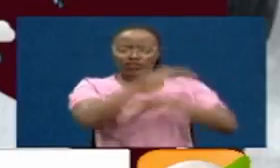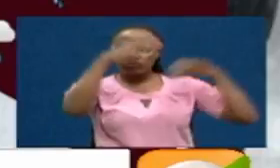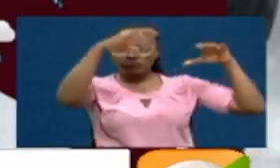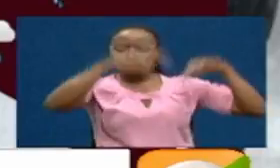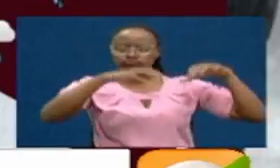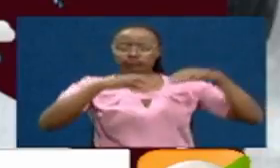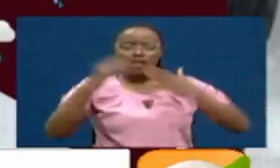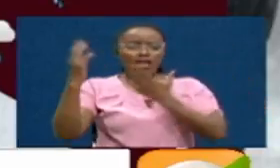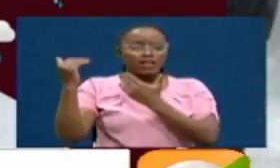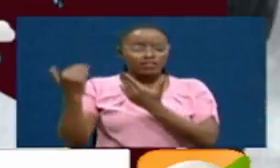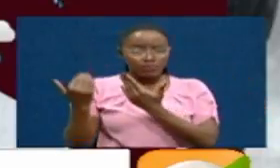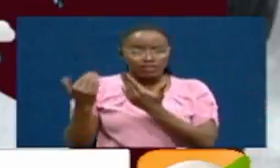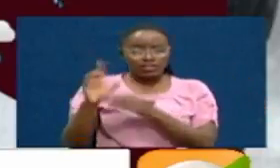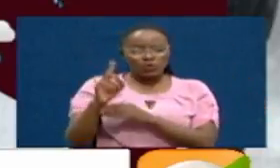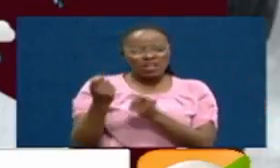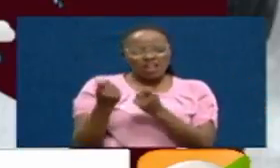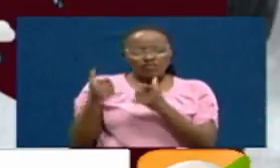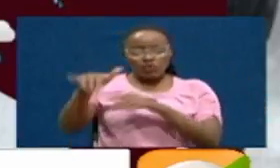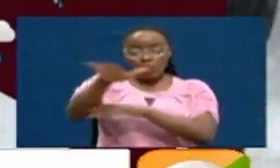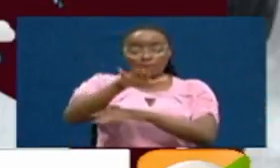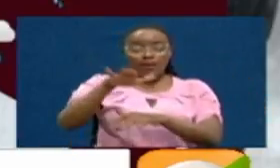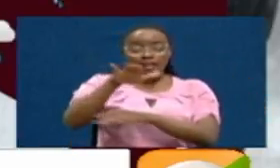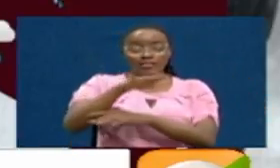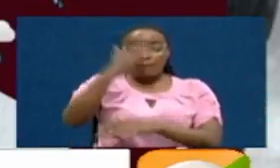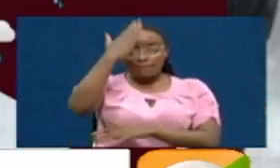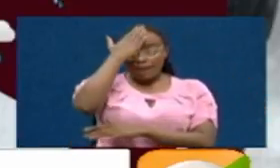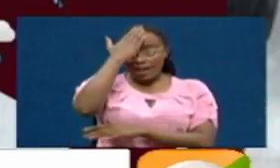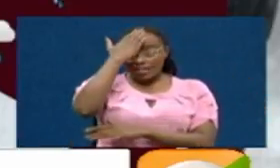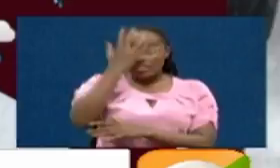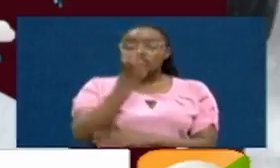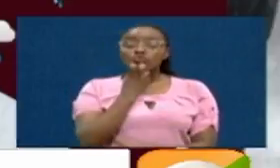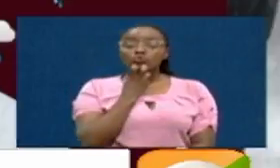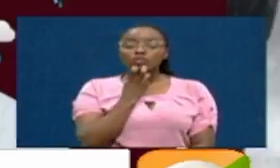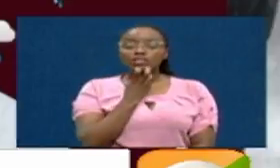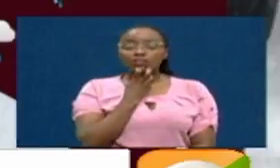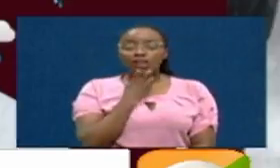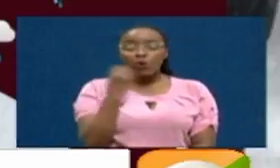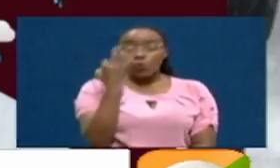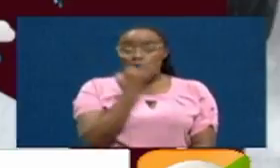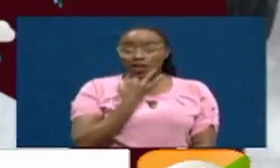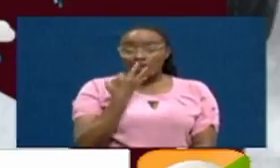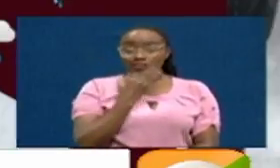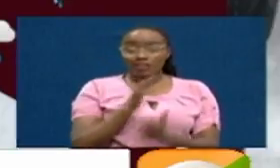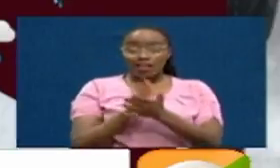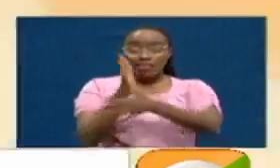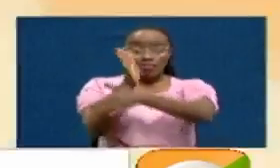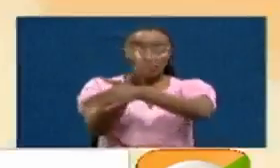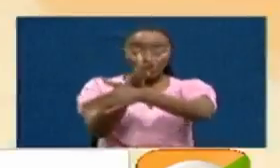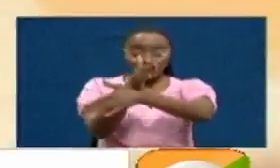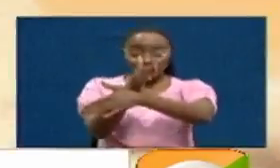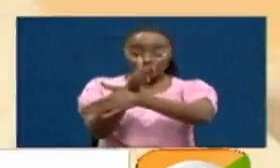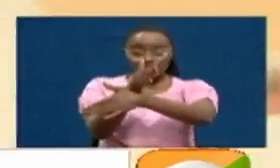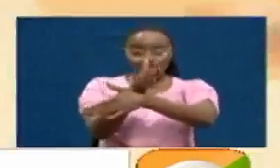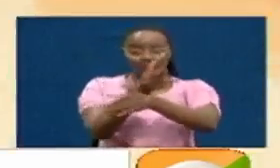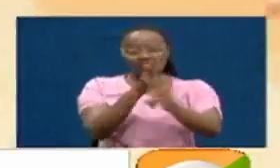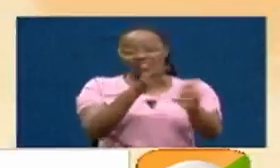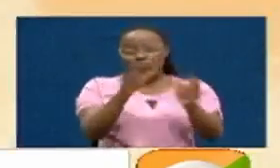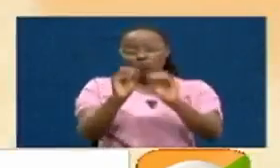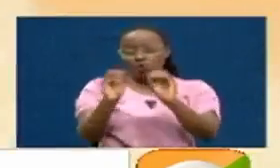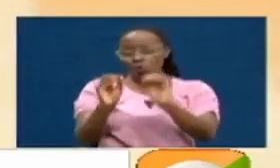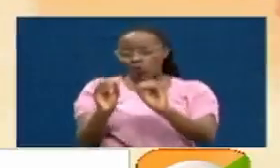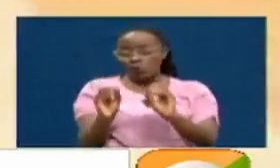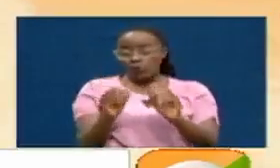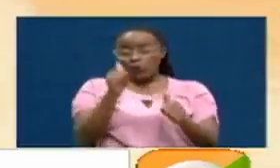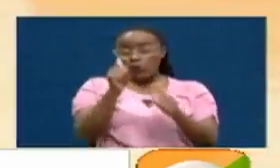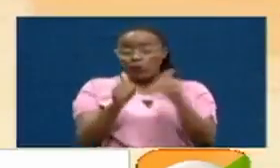are expected over a few places on Monday, Tuesday, Wednesday and Thursday. An unusual picture